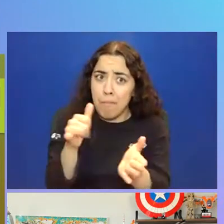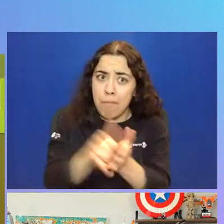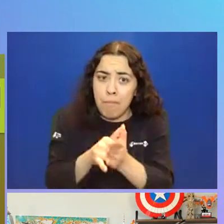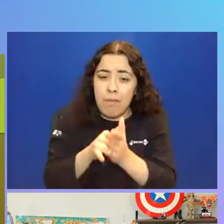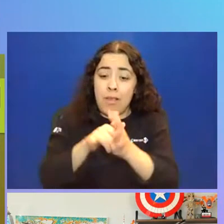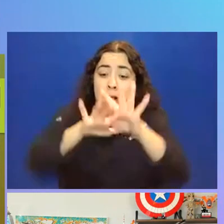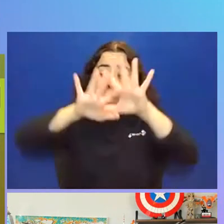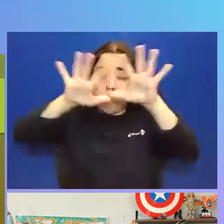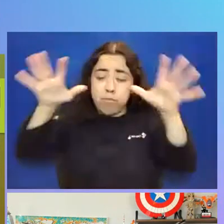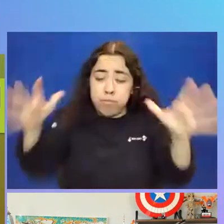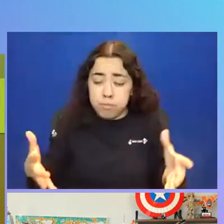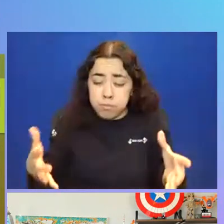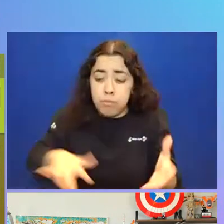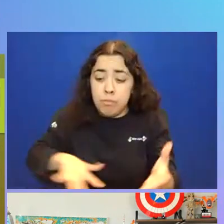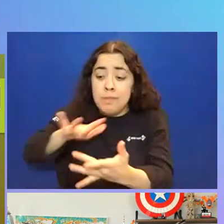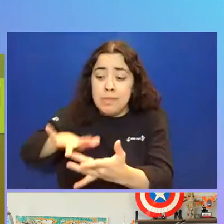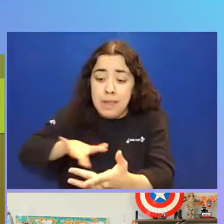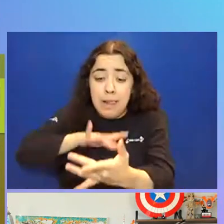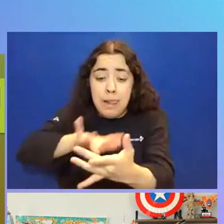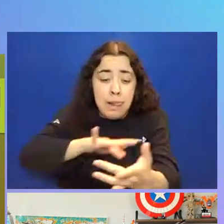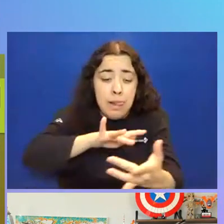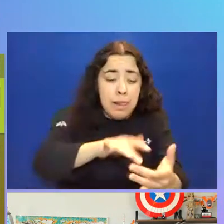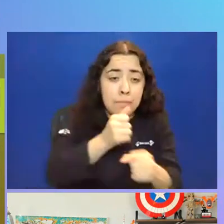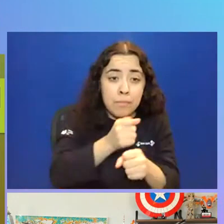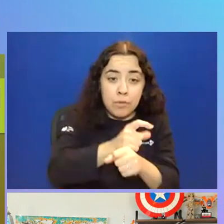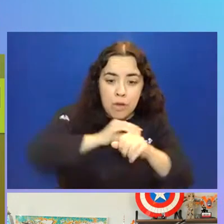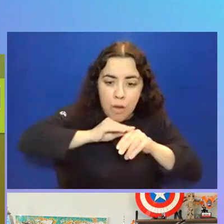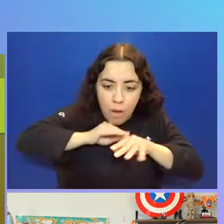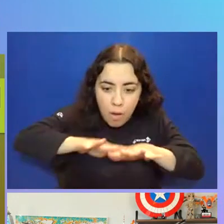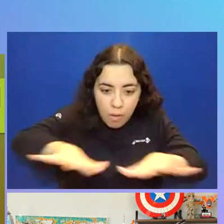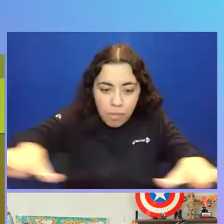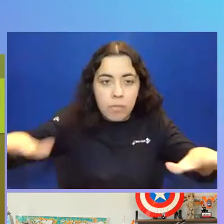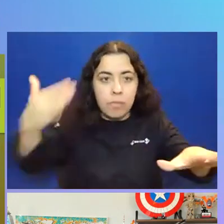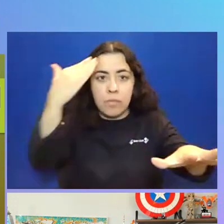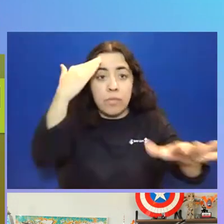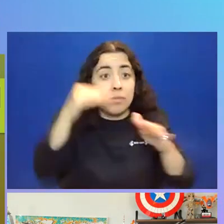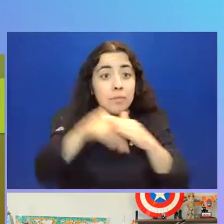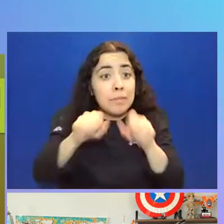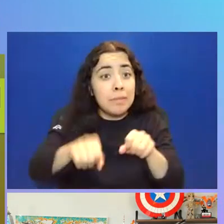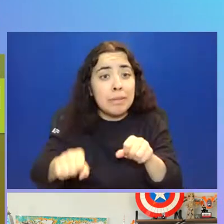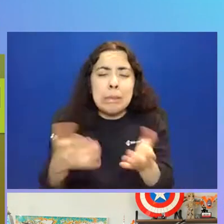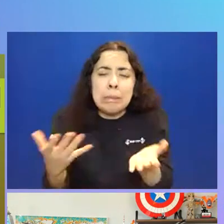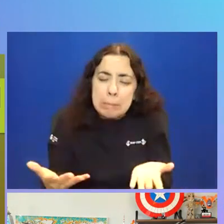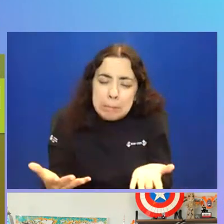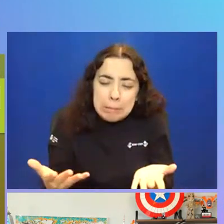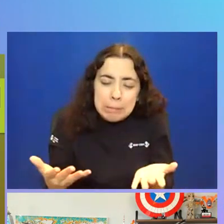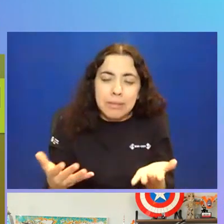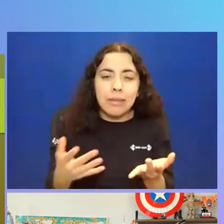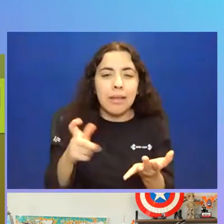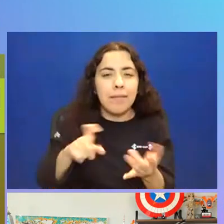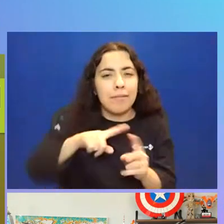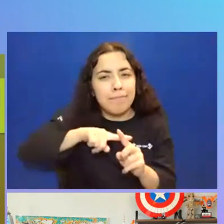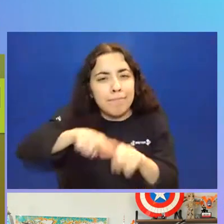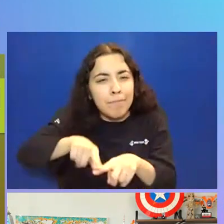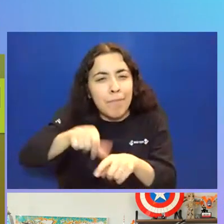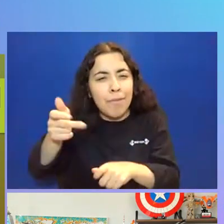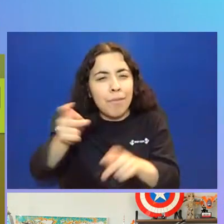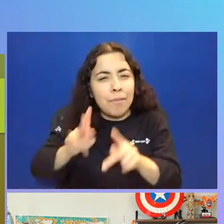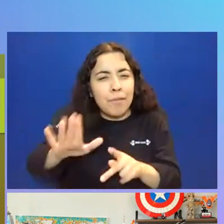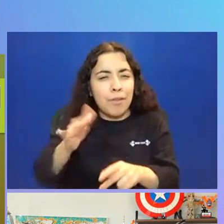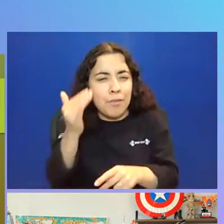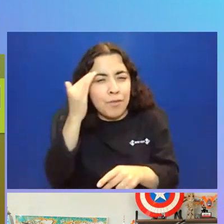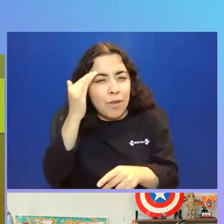sure everybody is mindful of accessibility. And so you really have to lean on knowledge as